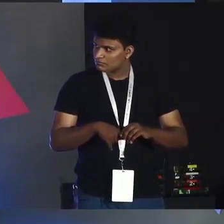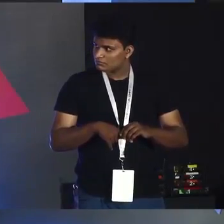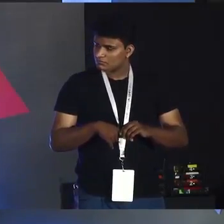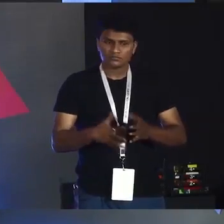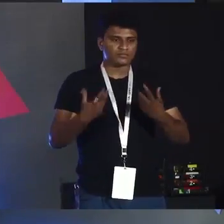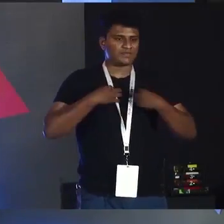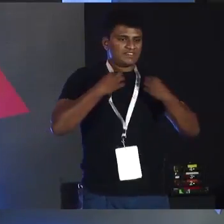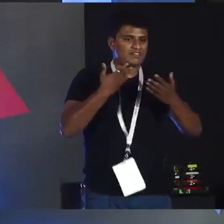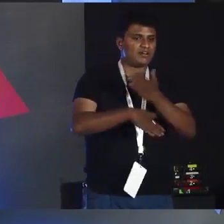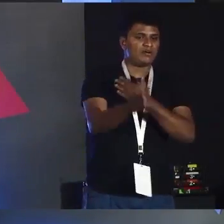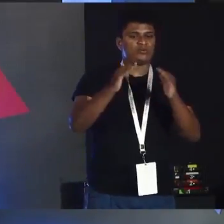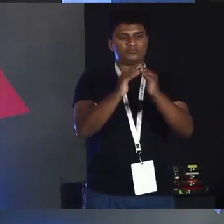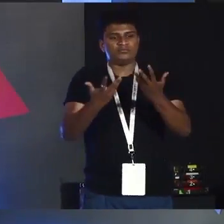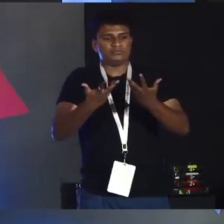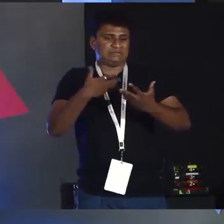change.